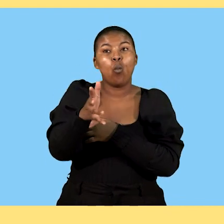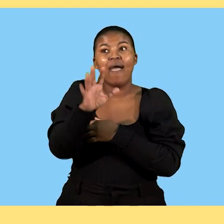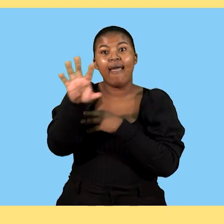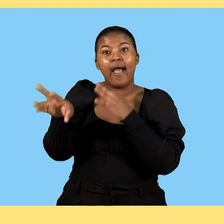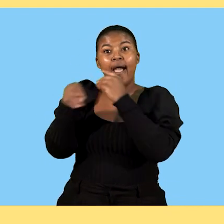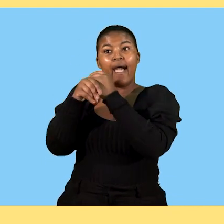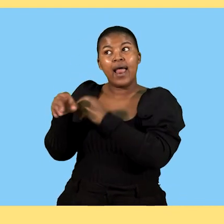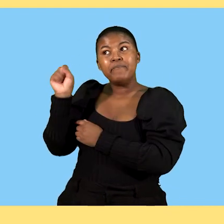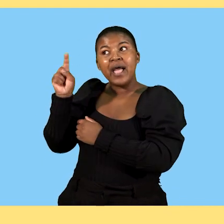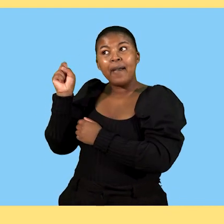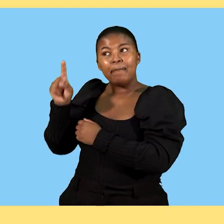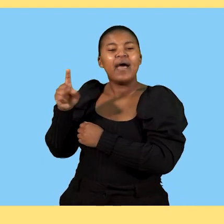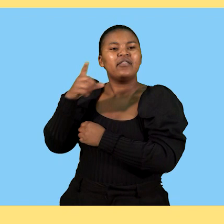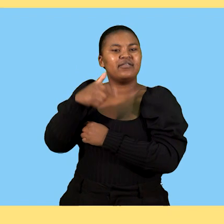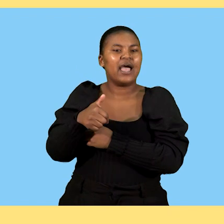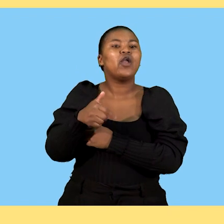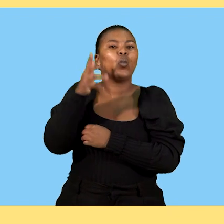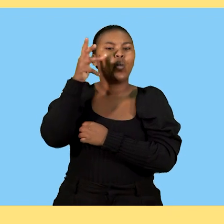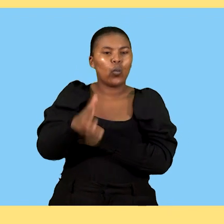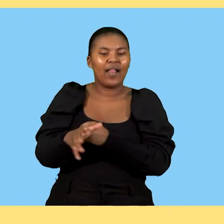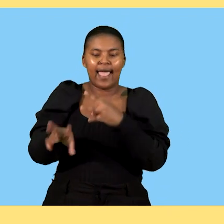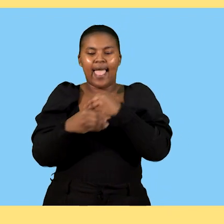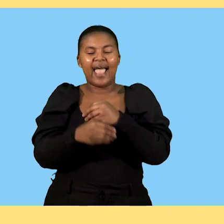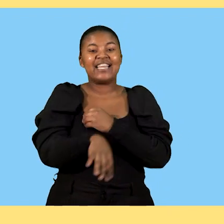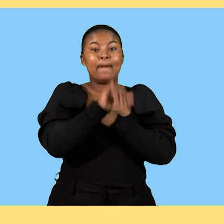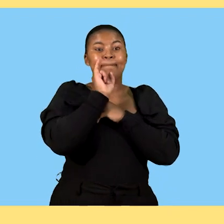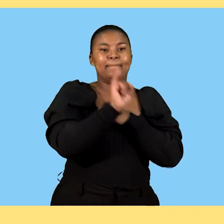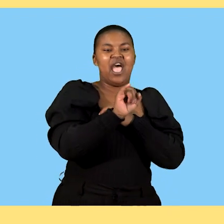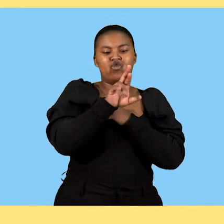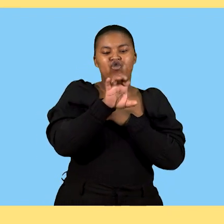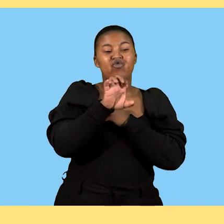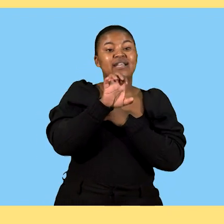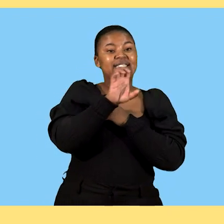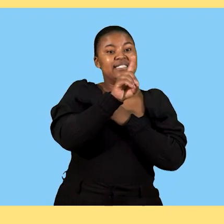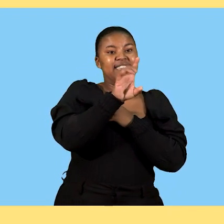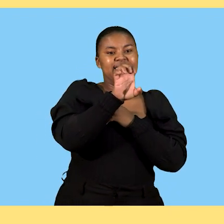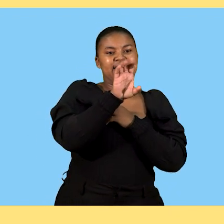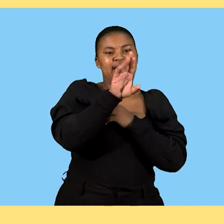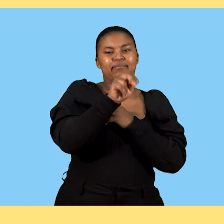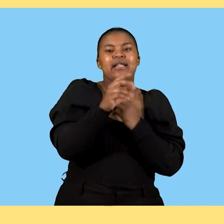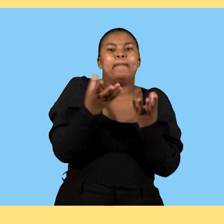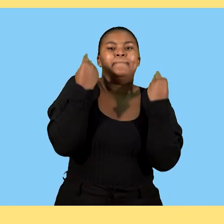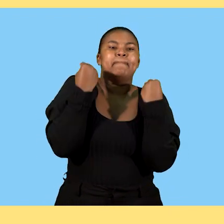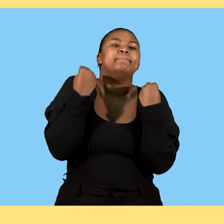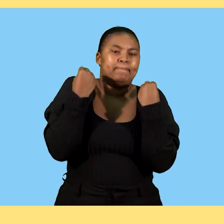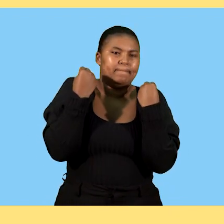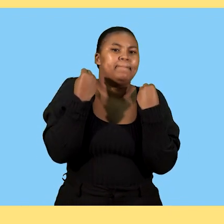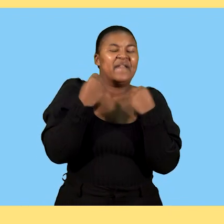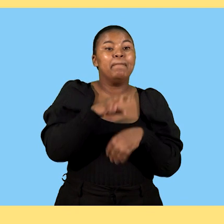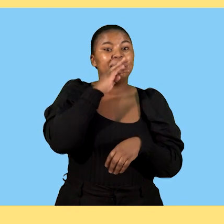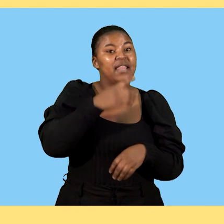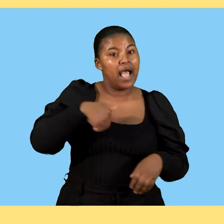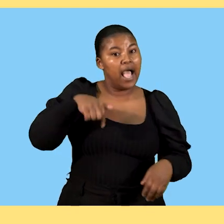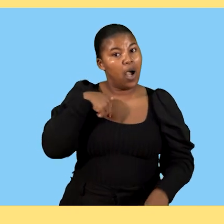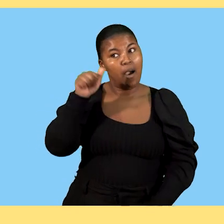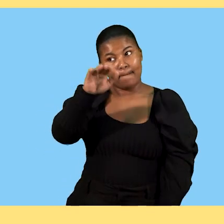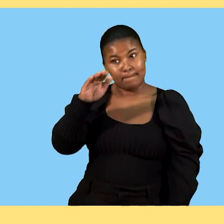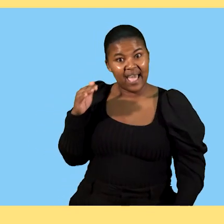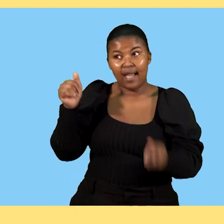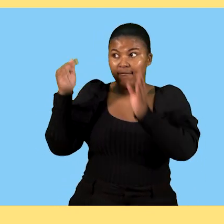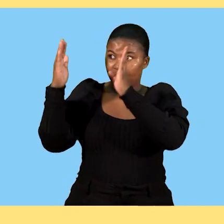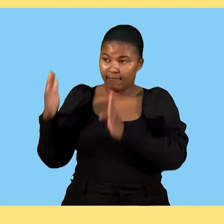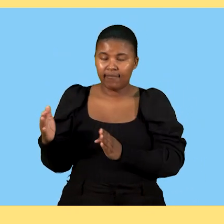here and it will be bad debt recovered 250. So we come to our bank account, in